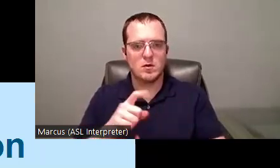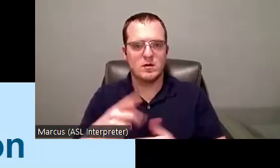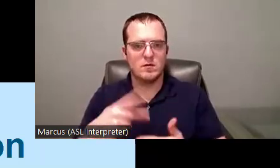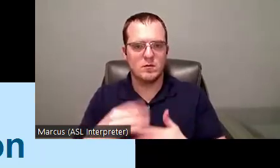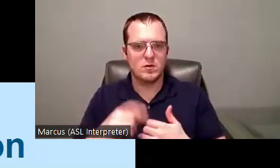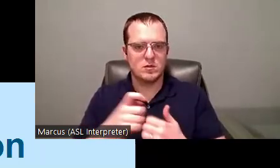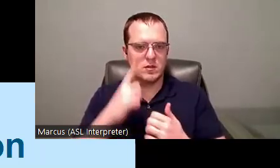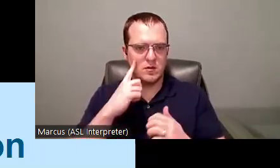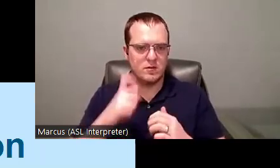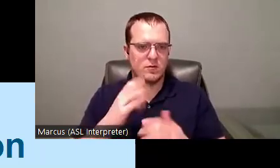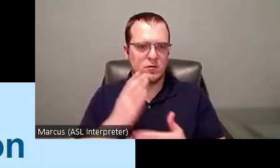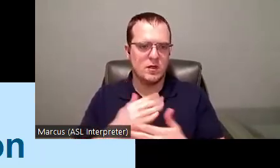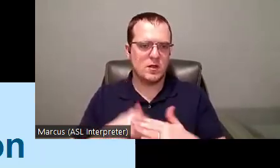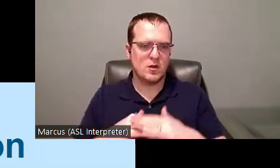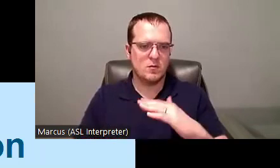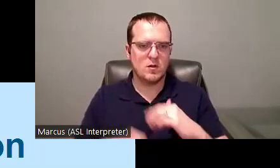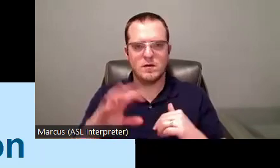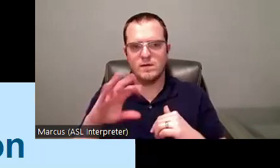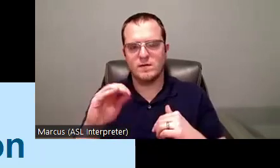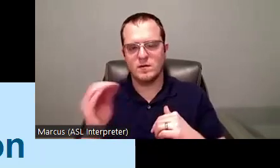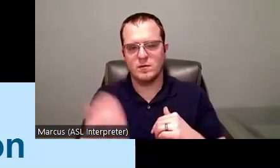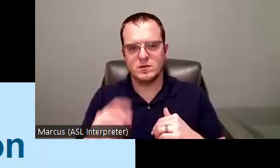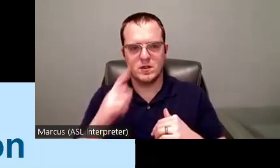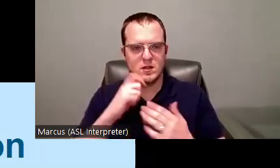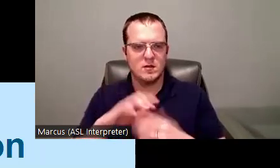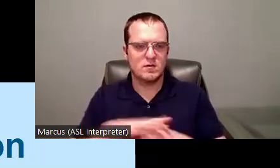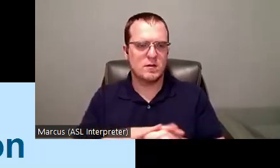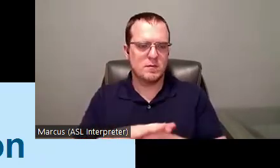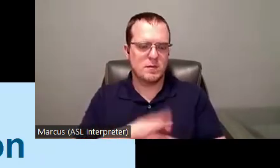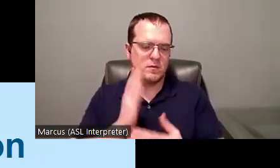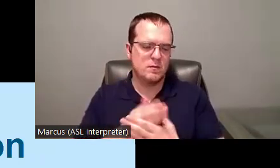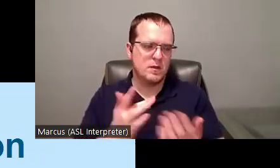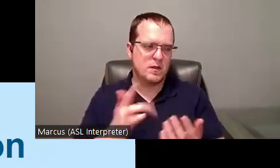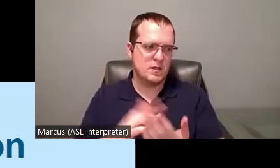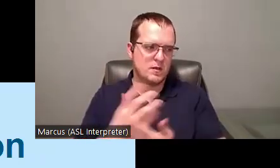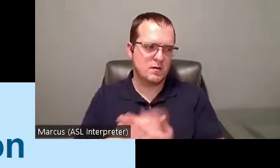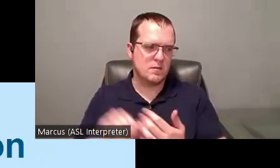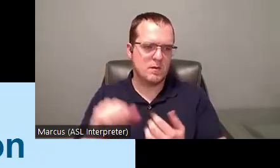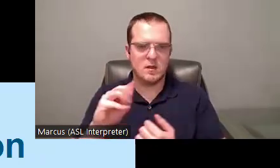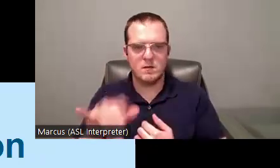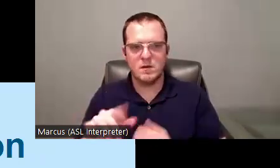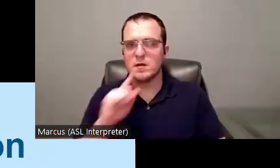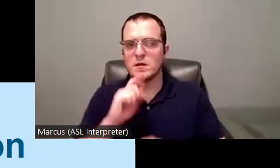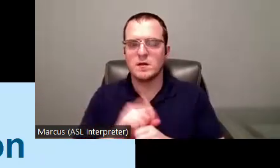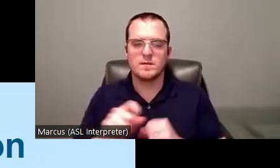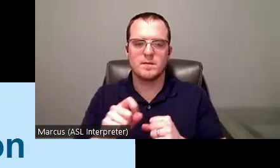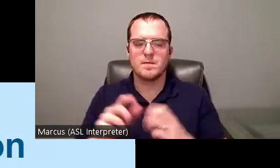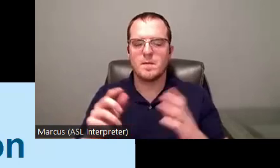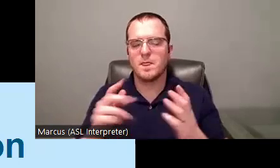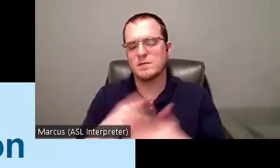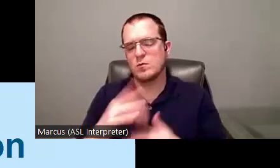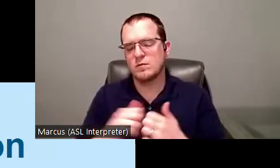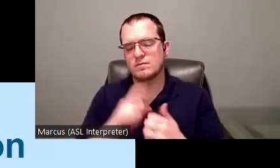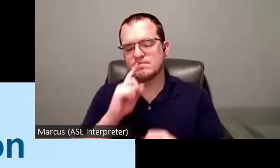households at or below 50% of the area median income. Also, the program, to the greatest